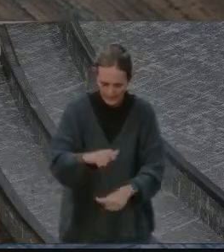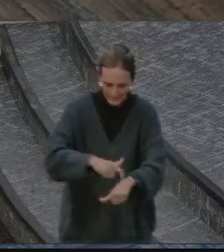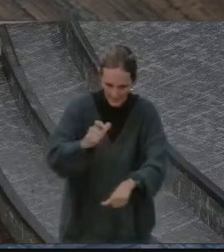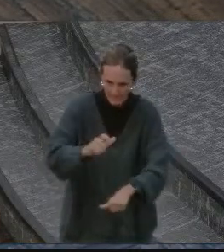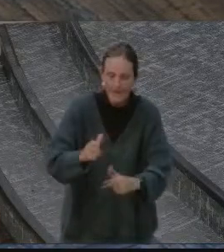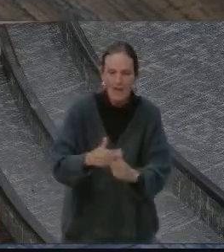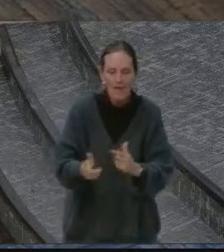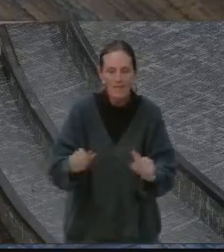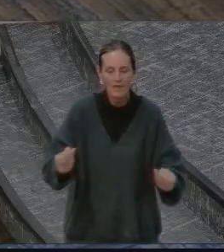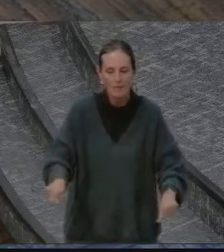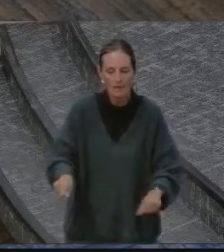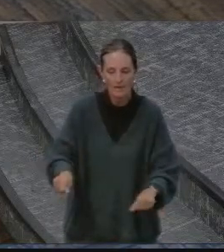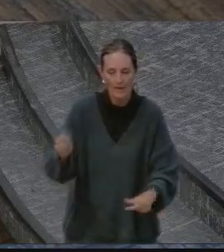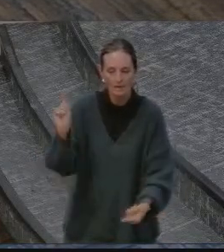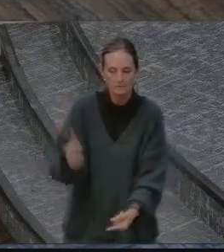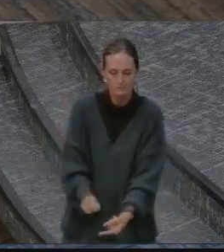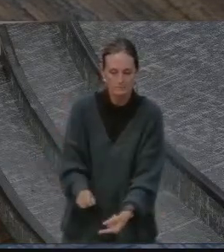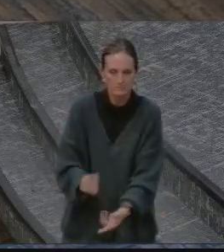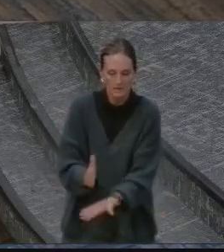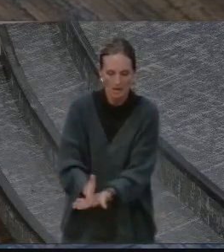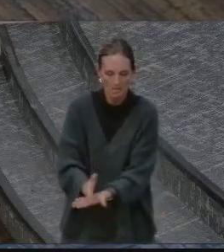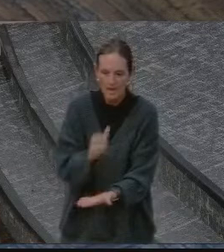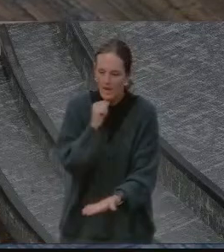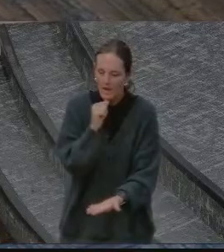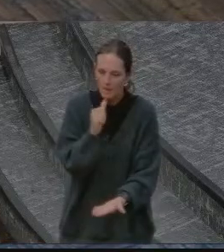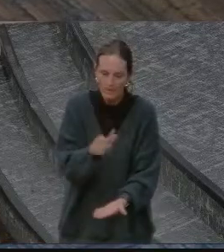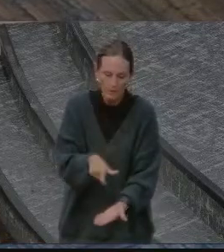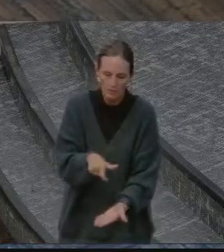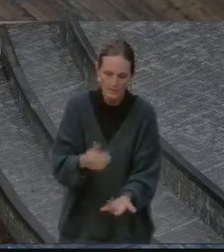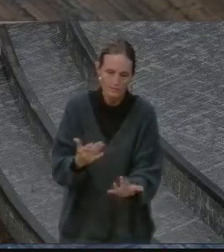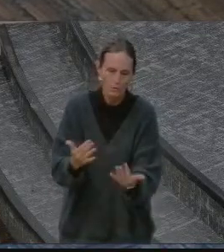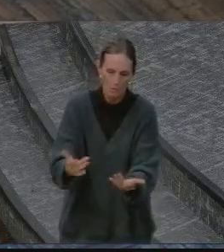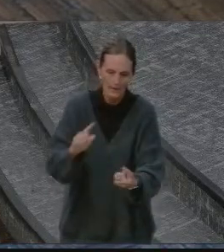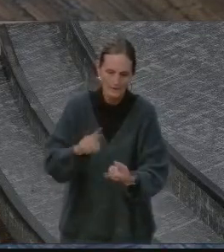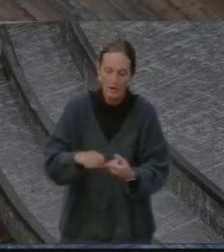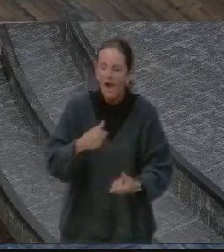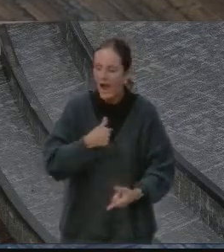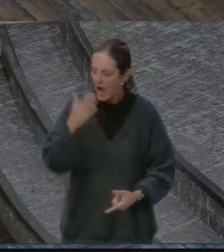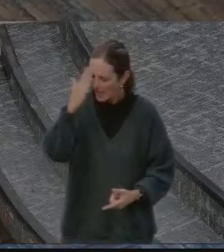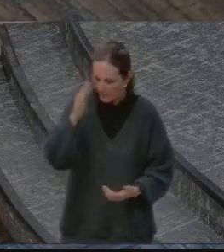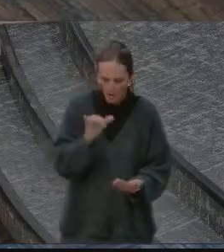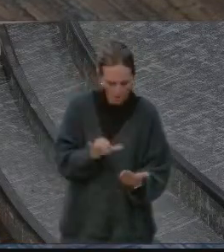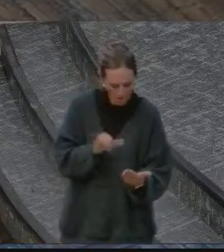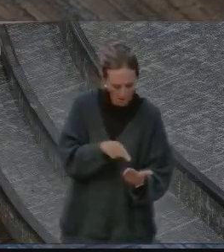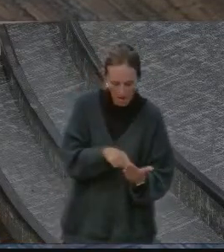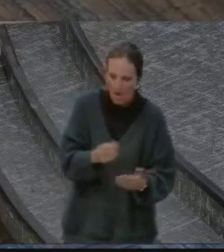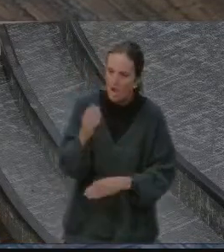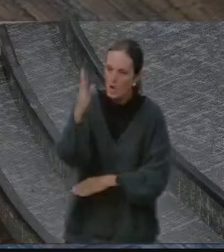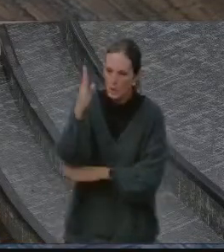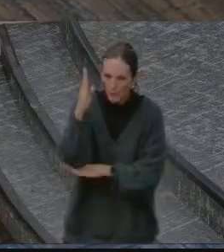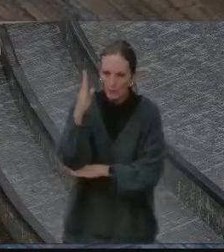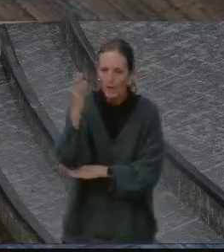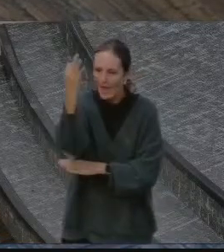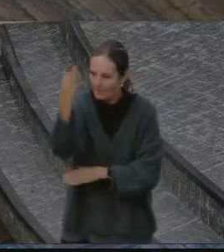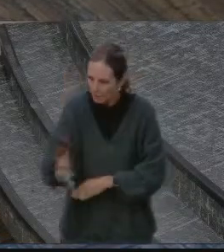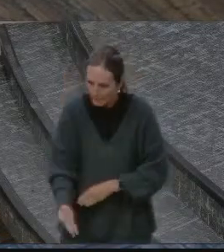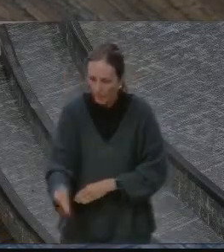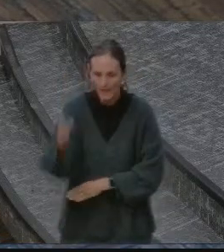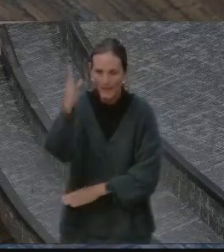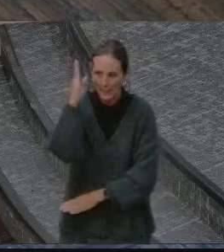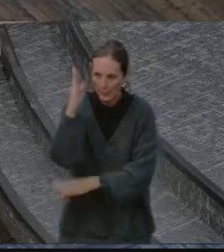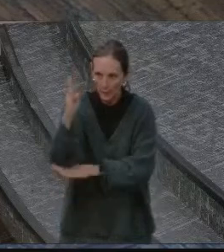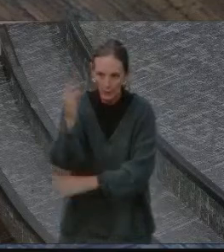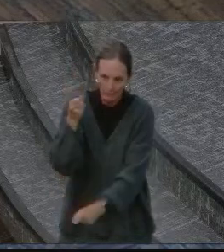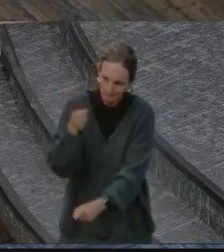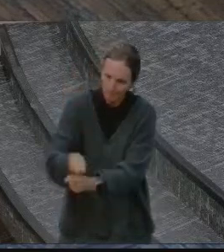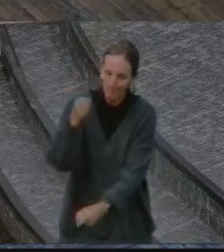prevent, and we don't have to wait until something happens. If I know that at 12 noon, every Friday, that's a problem, then I need to create a